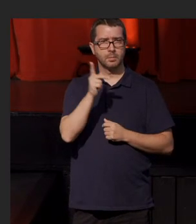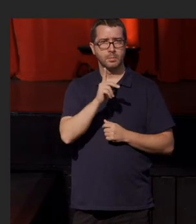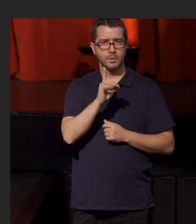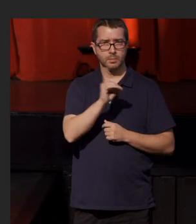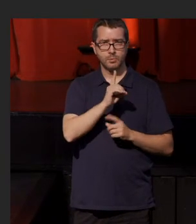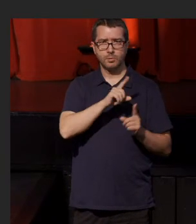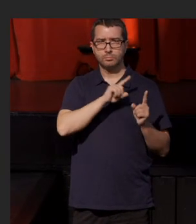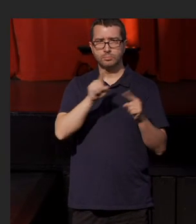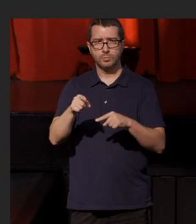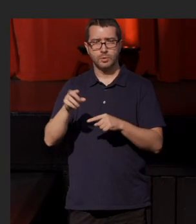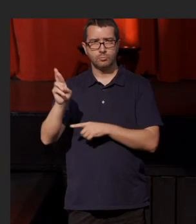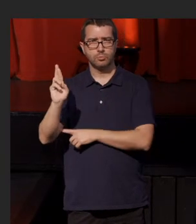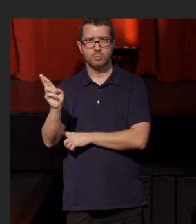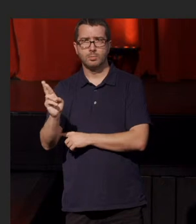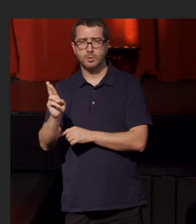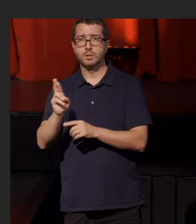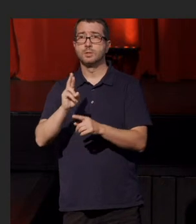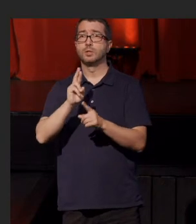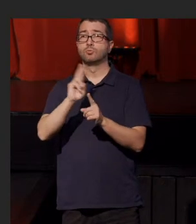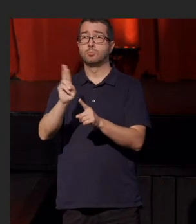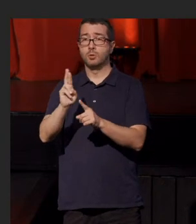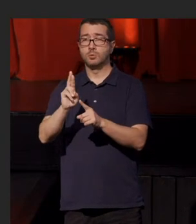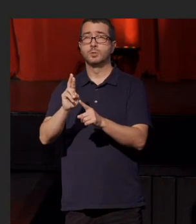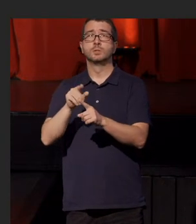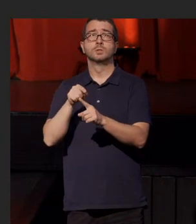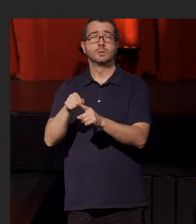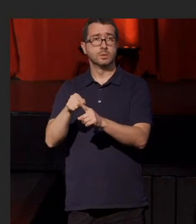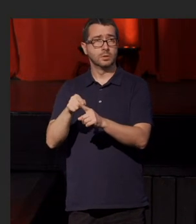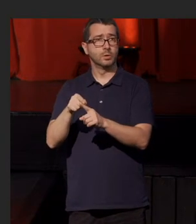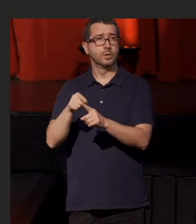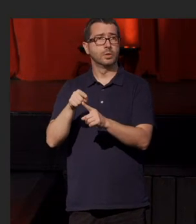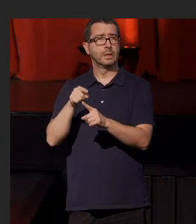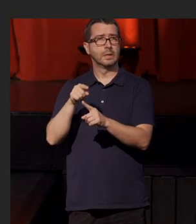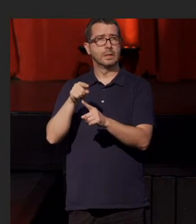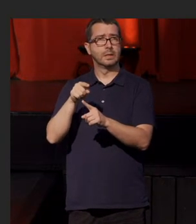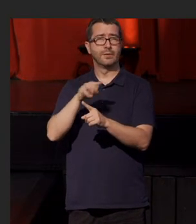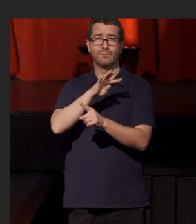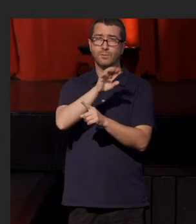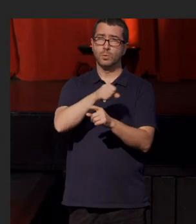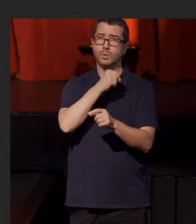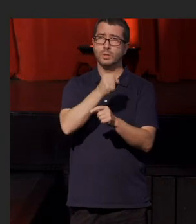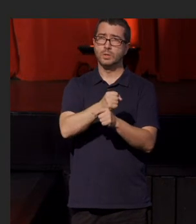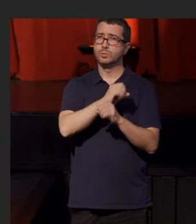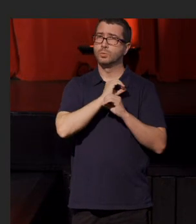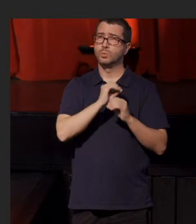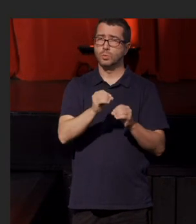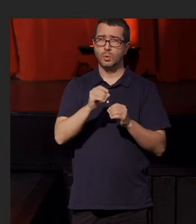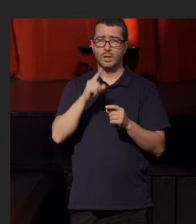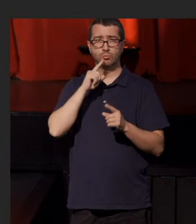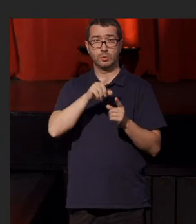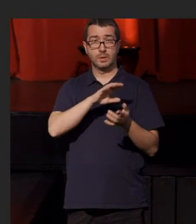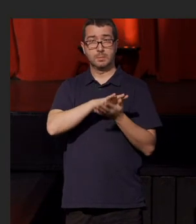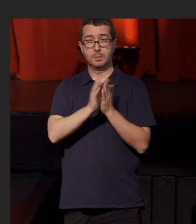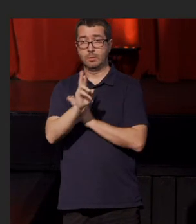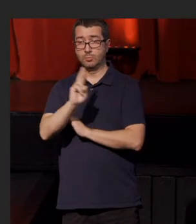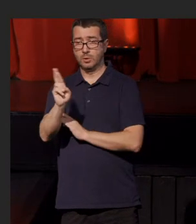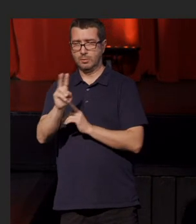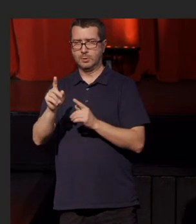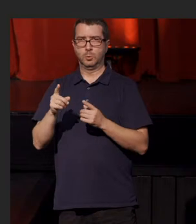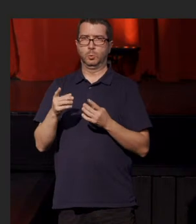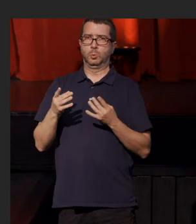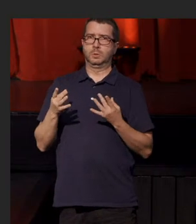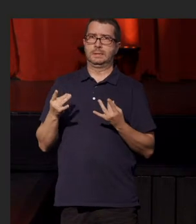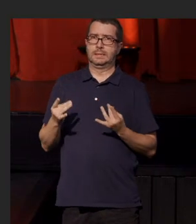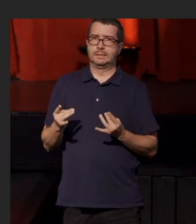had done to the Republicans for 40 years. It was a period that was tense, and it was a period that was uncivil. And as a result,